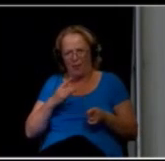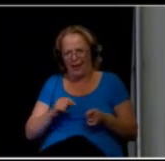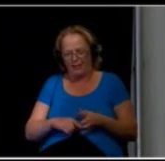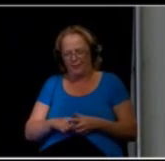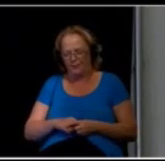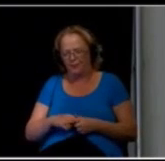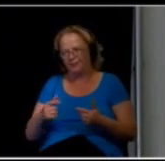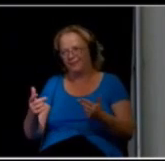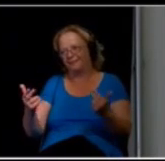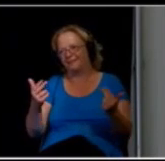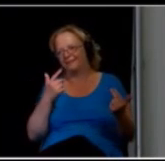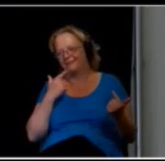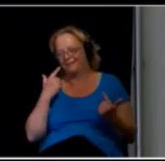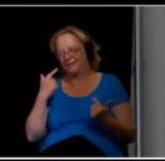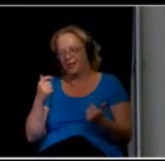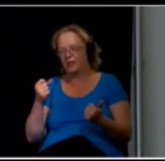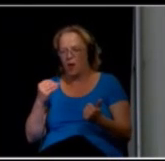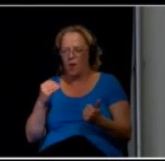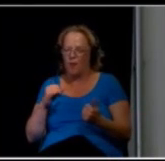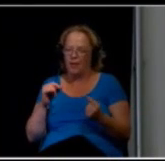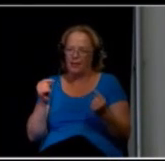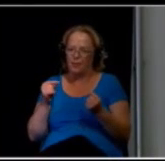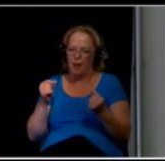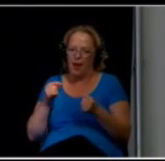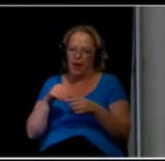So it's big pain in the butt factor.